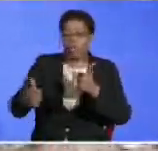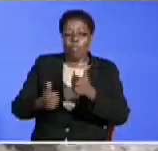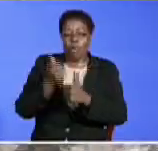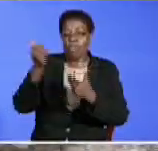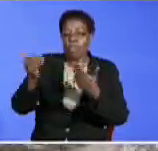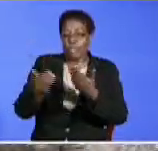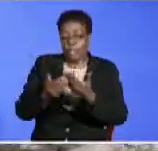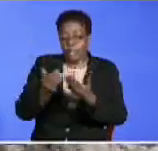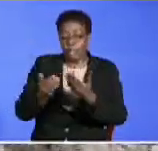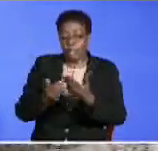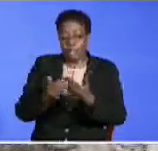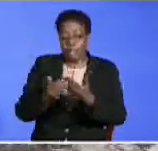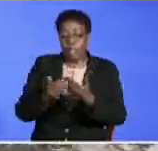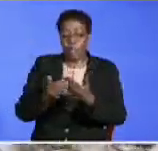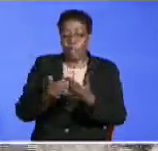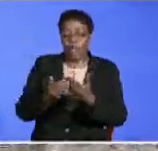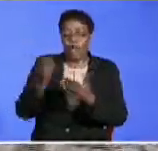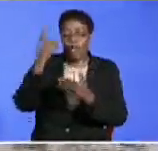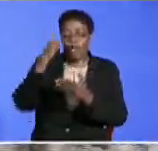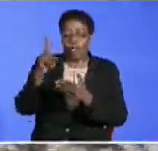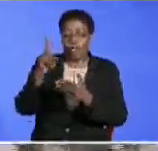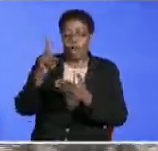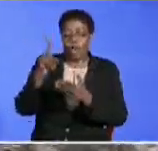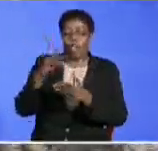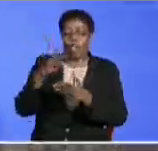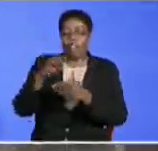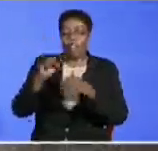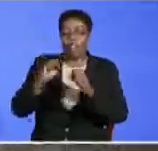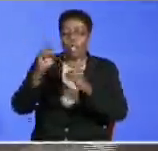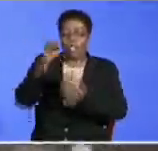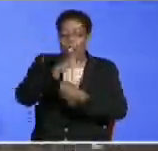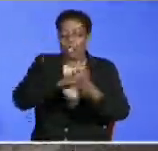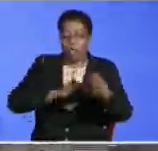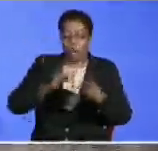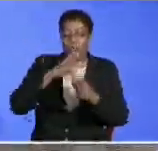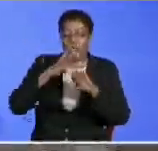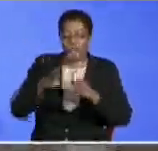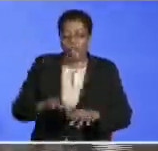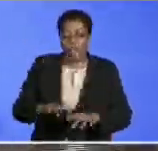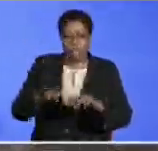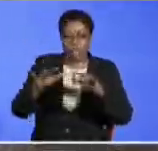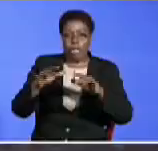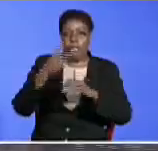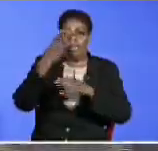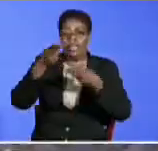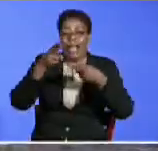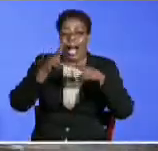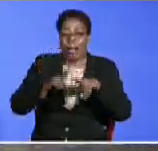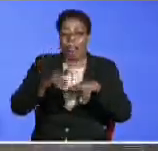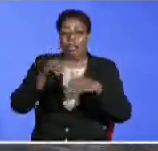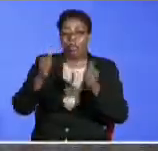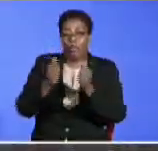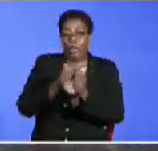vulnerable for storm surge. And we actually saw this playing out in Hurricane Matthew. One